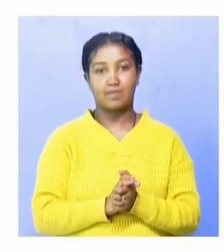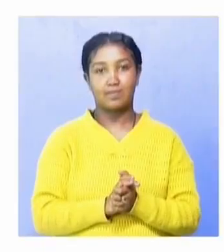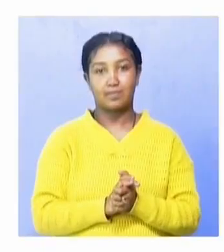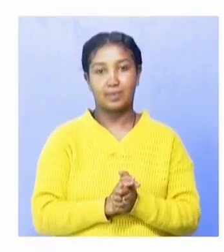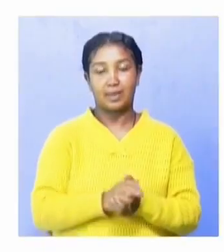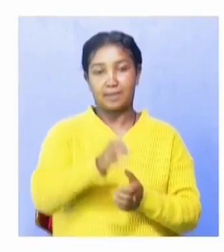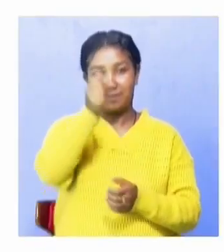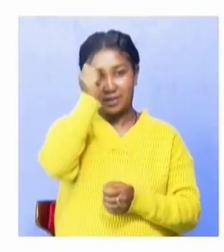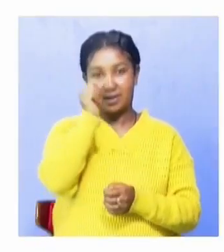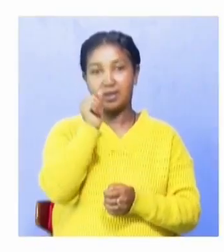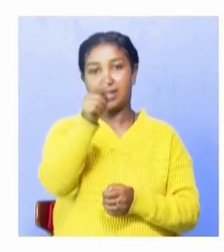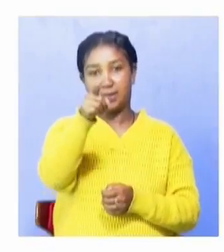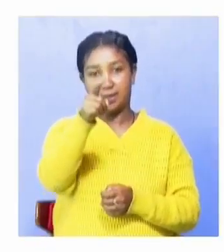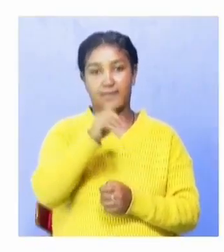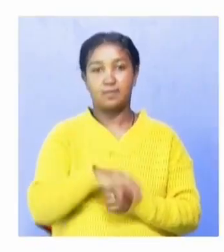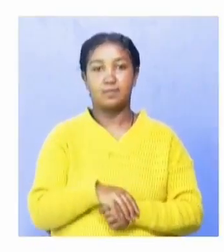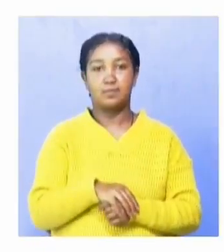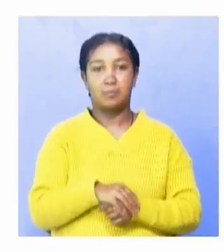He.